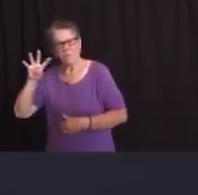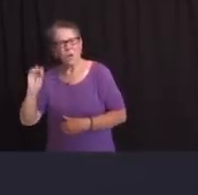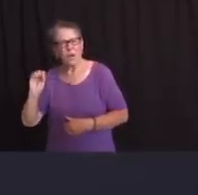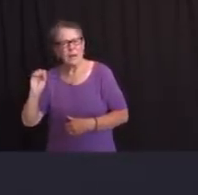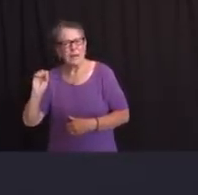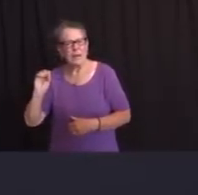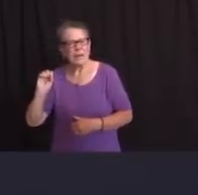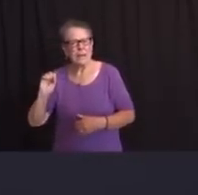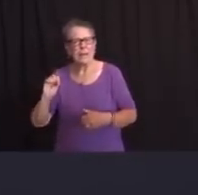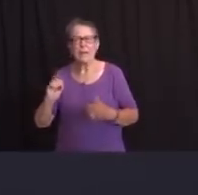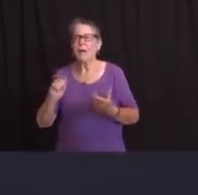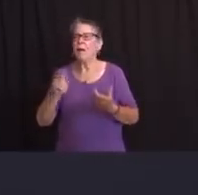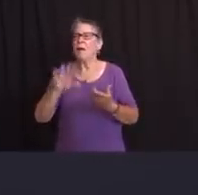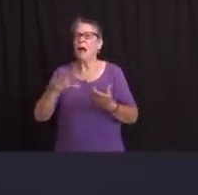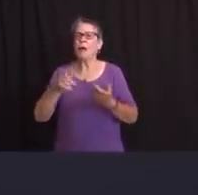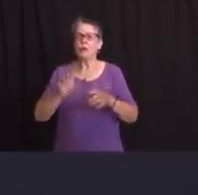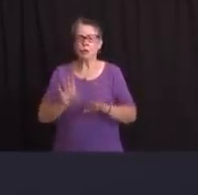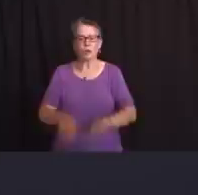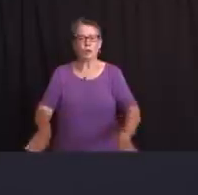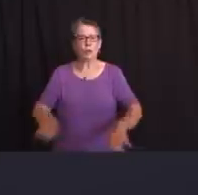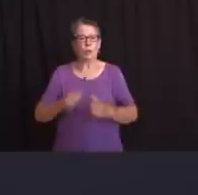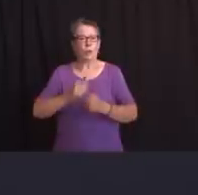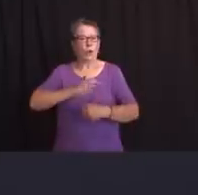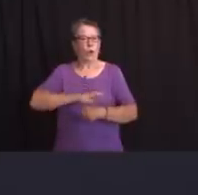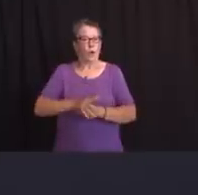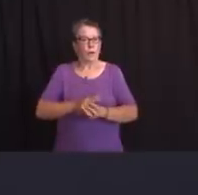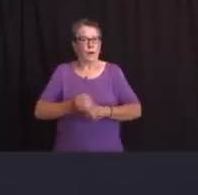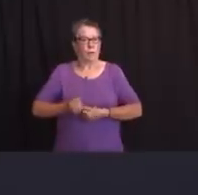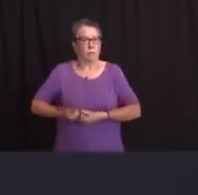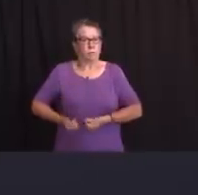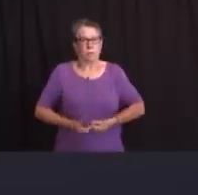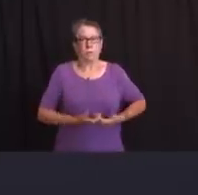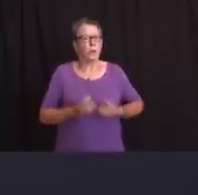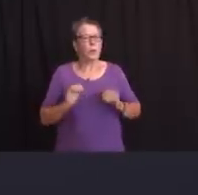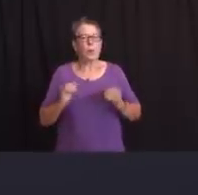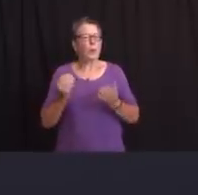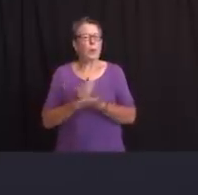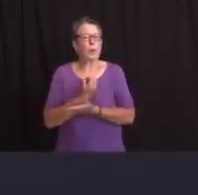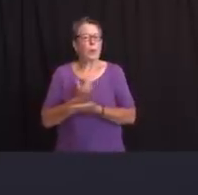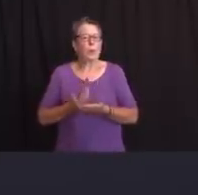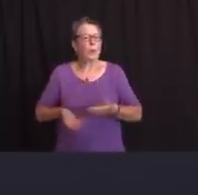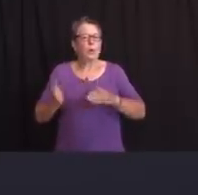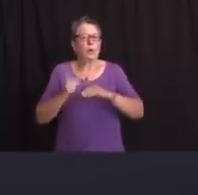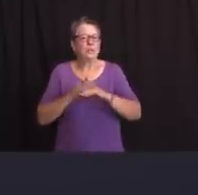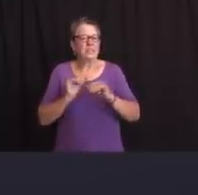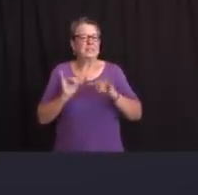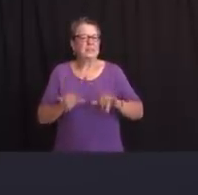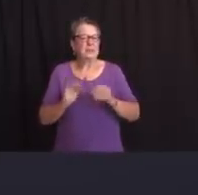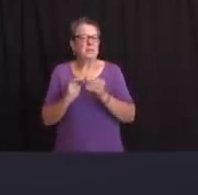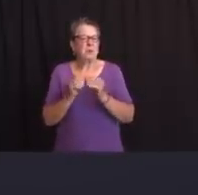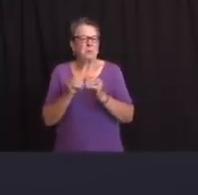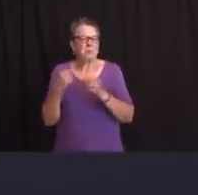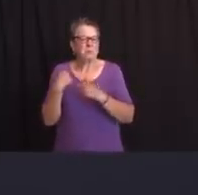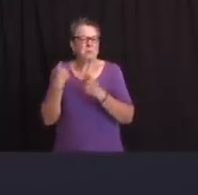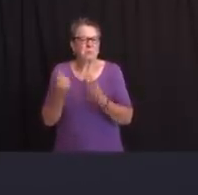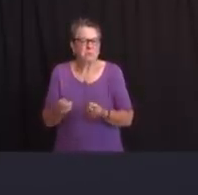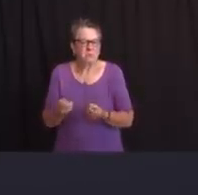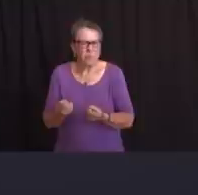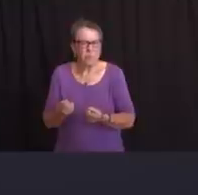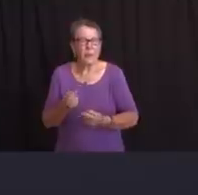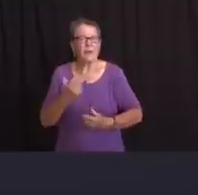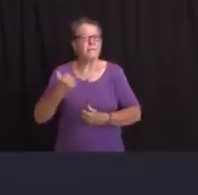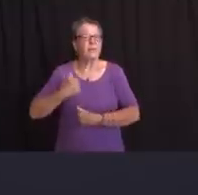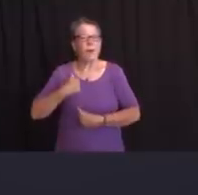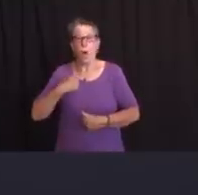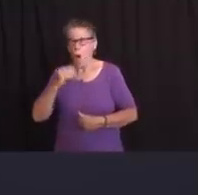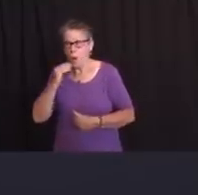multisystem inflammatory syndrome in children, and there are no new cases among our residents in our vet homes and no